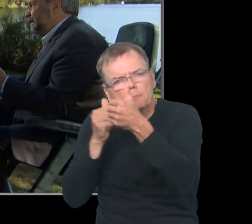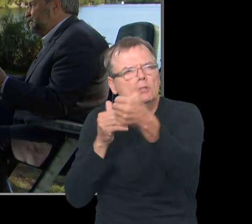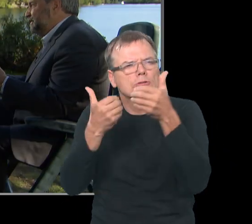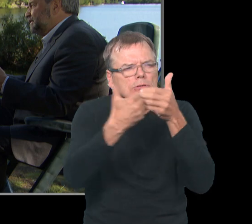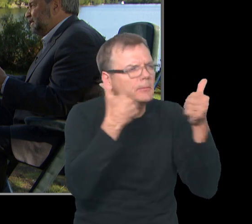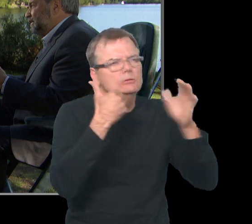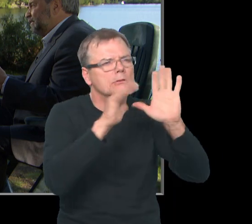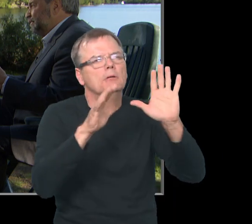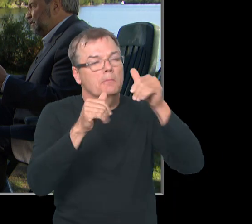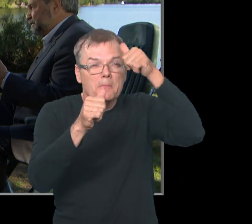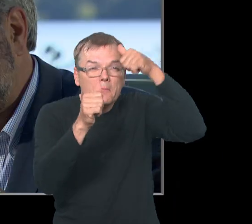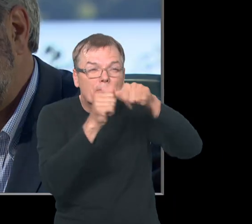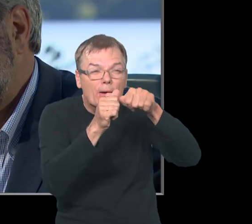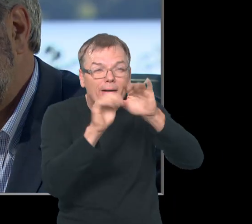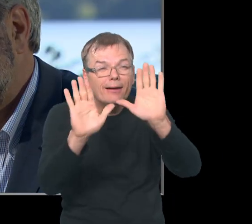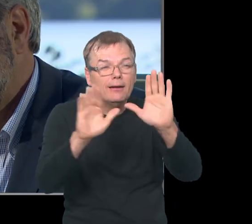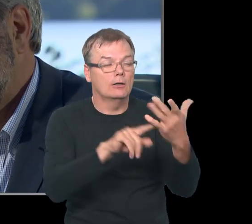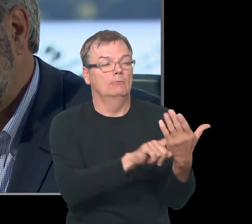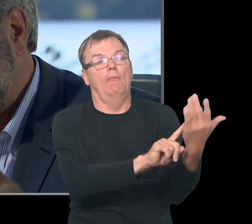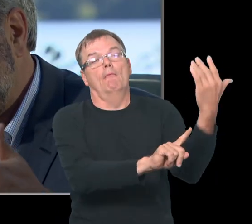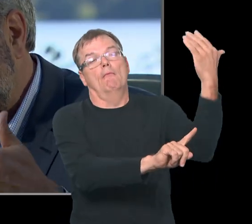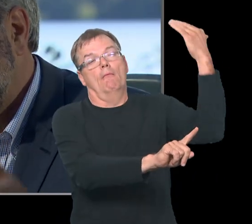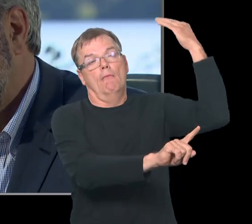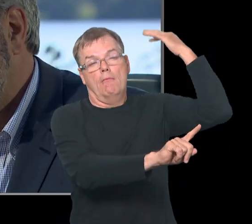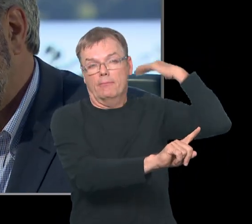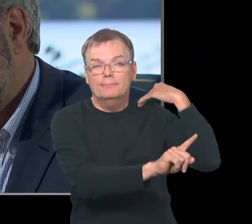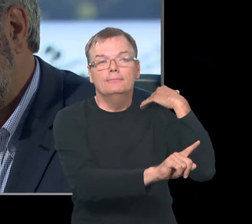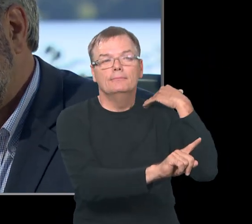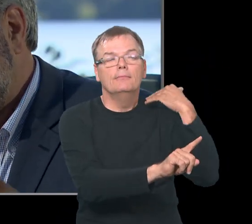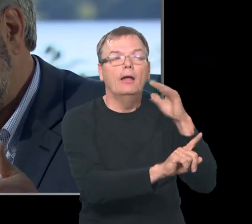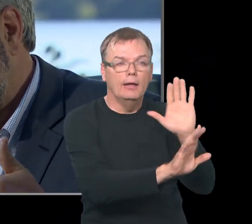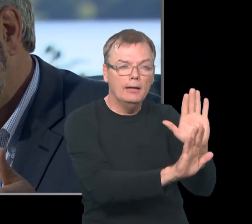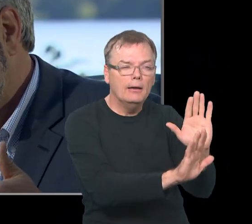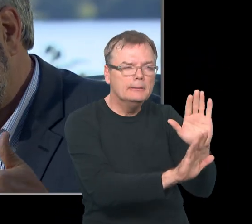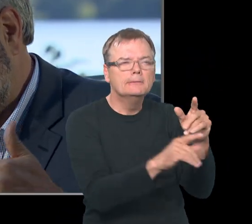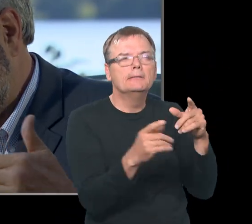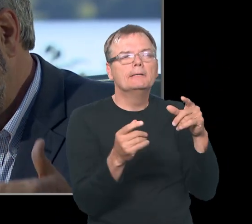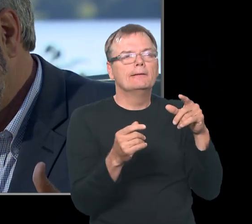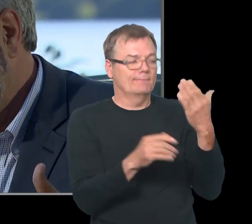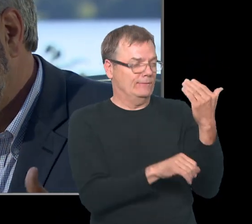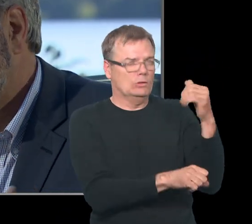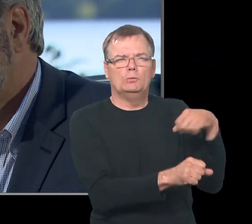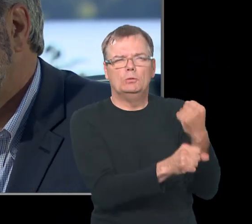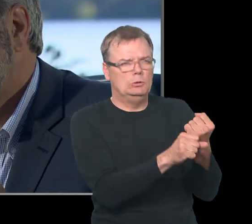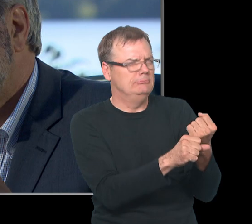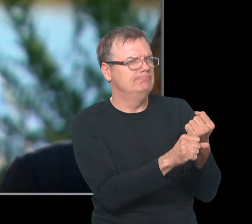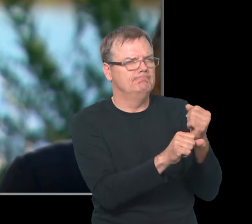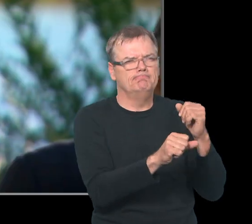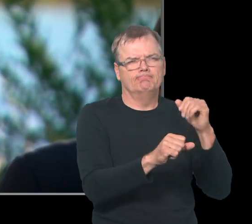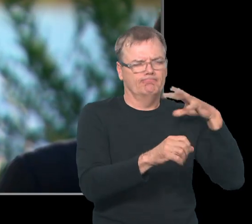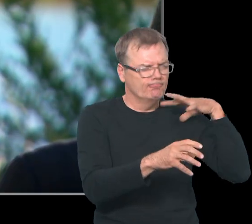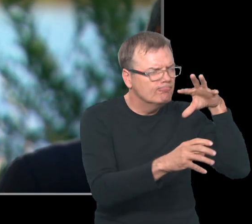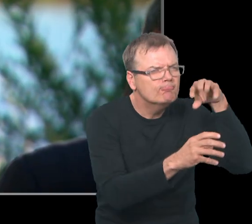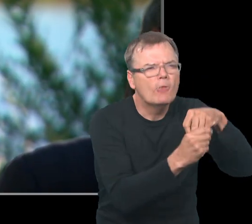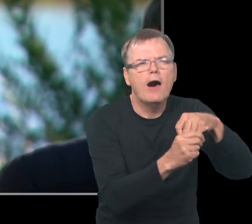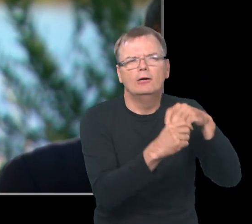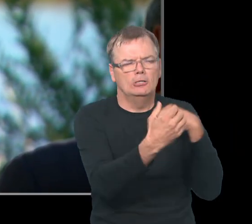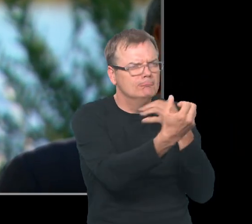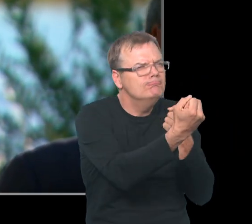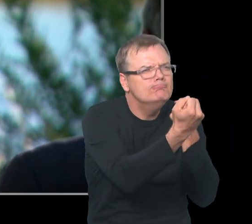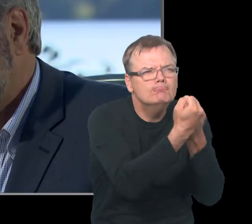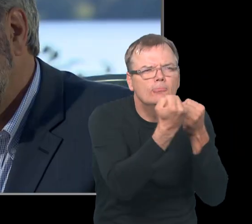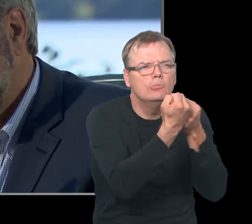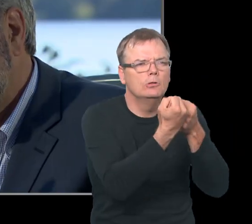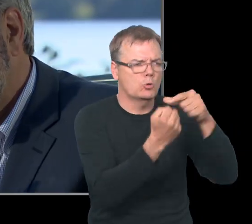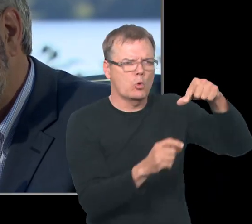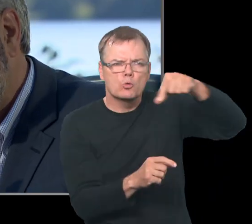of the National Assembly for almost 15 years doing my job of standing up for Quebecers, but also standing up for a united Canada.